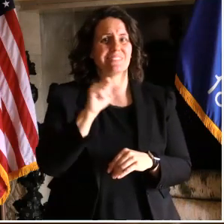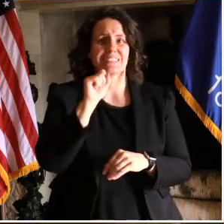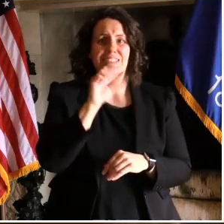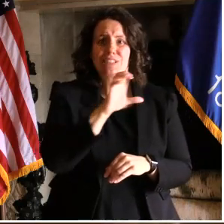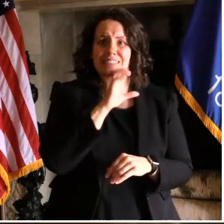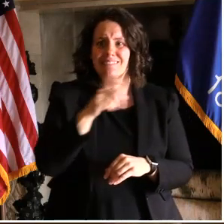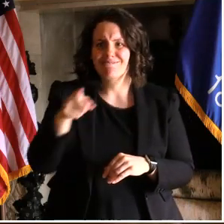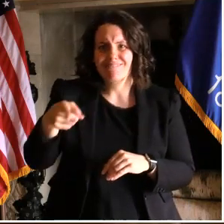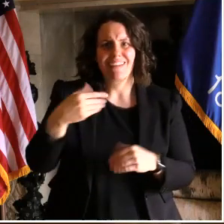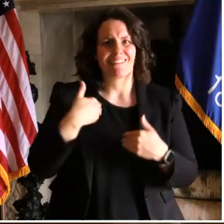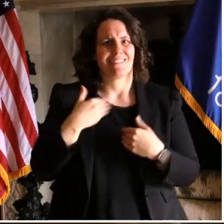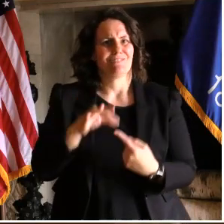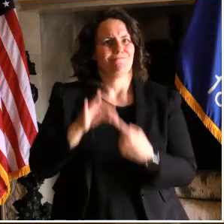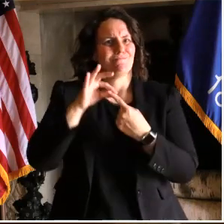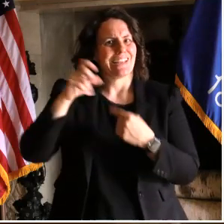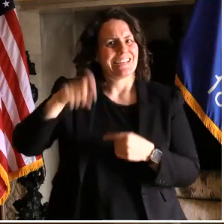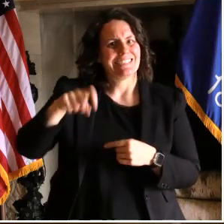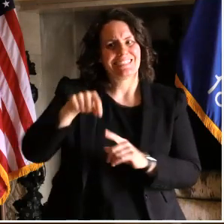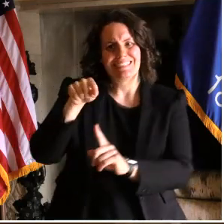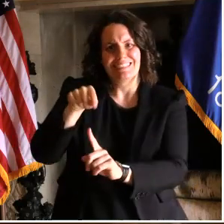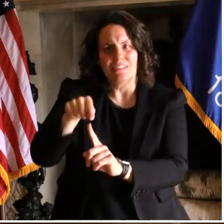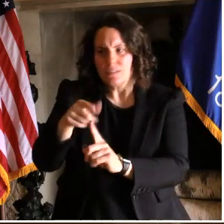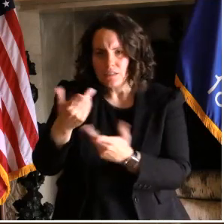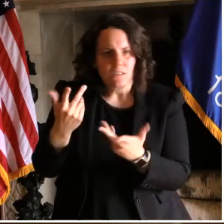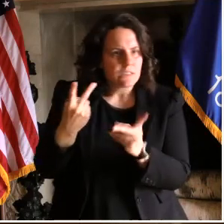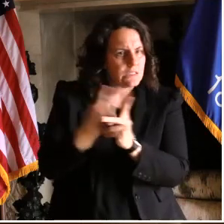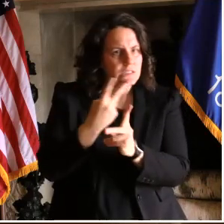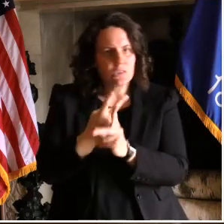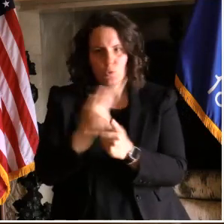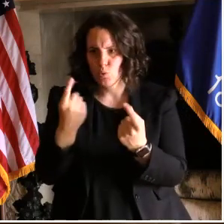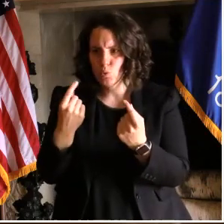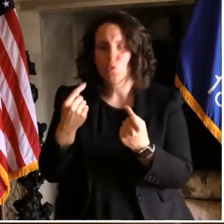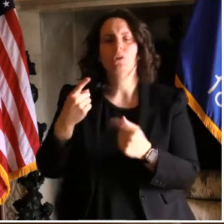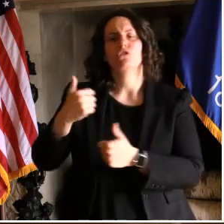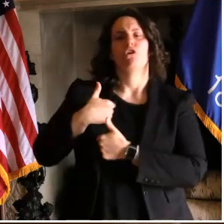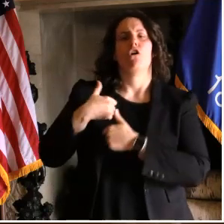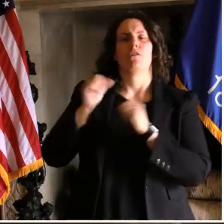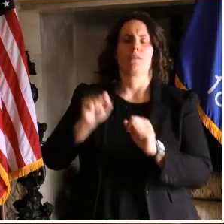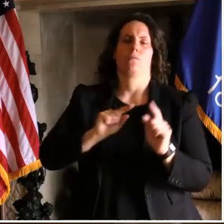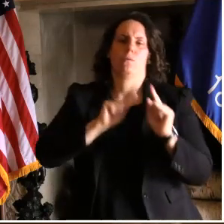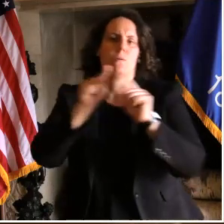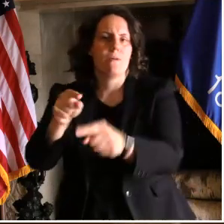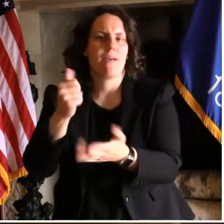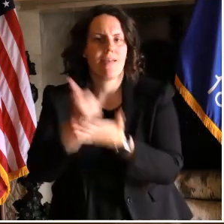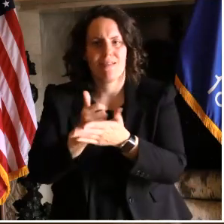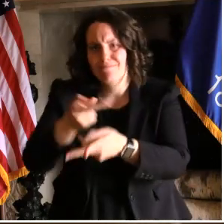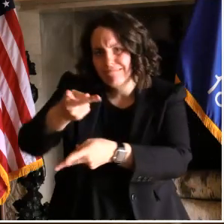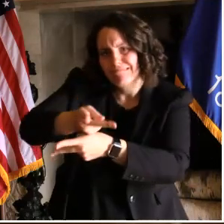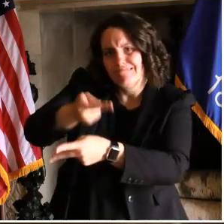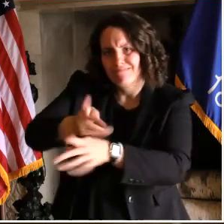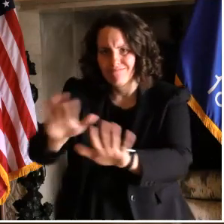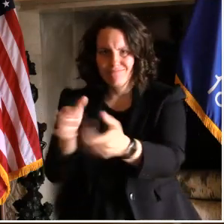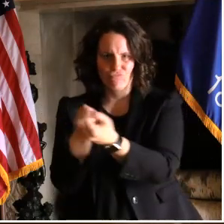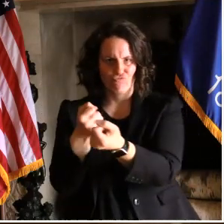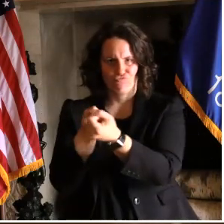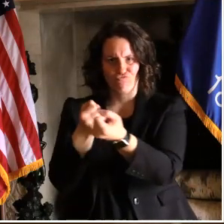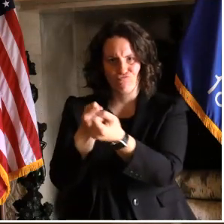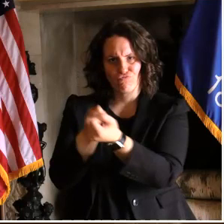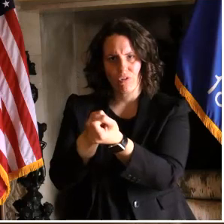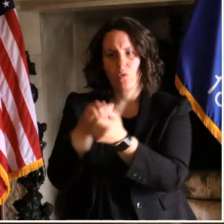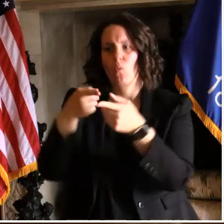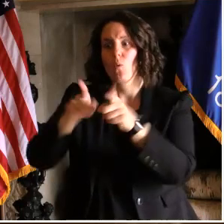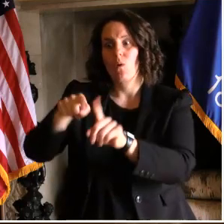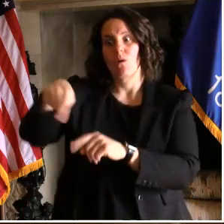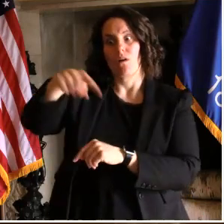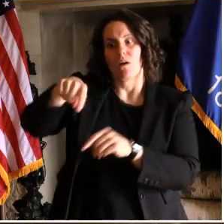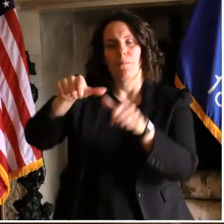we can come in the short term while the local facility adjusts their staffing and recruits more people to